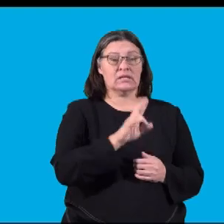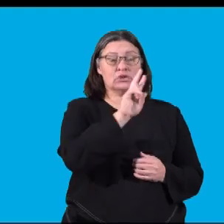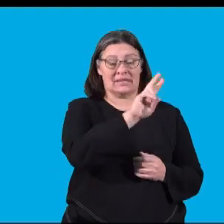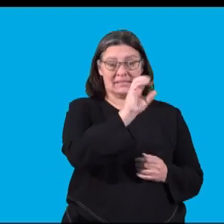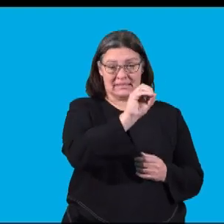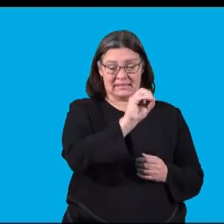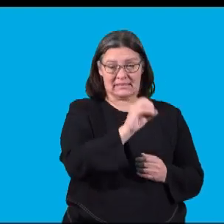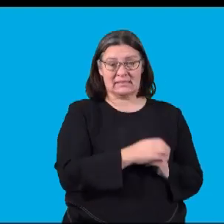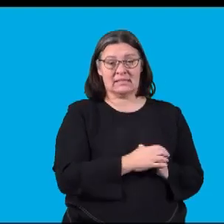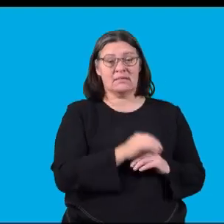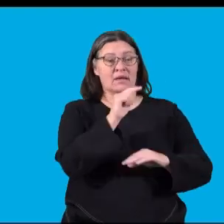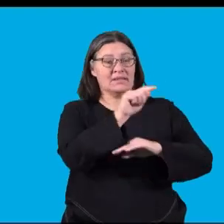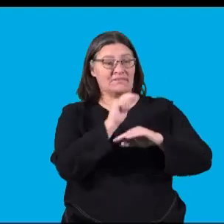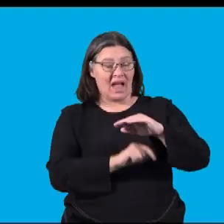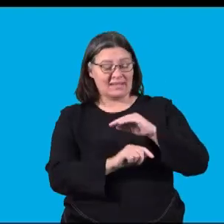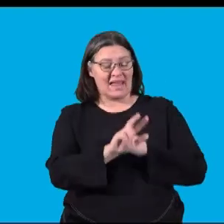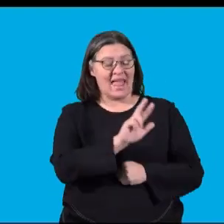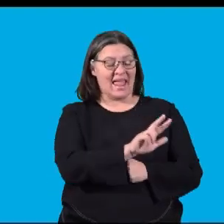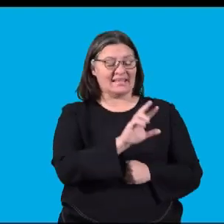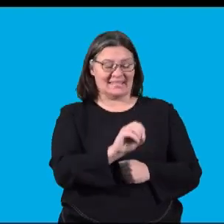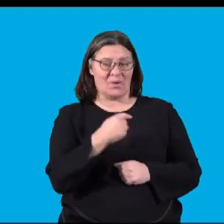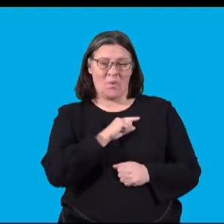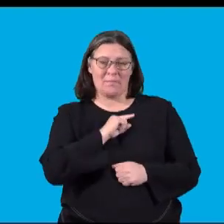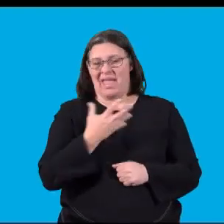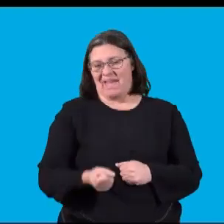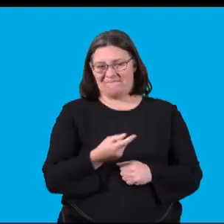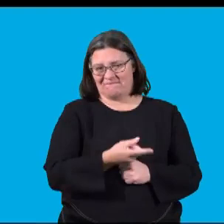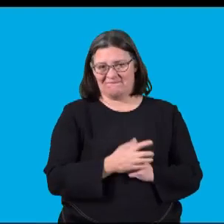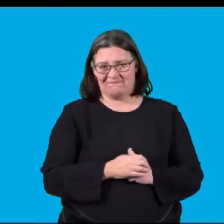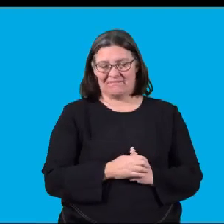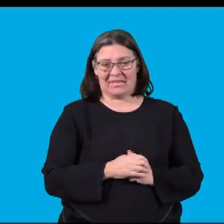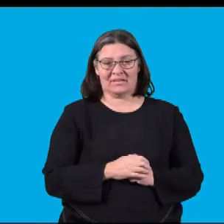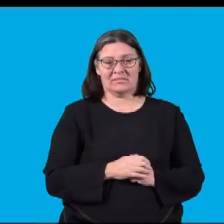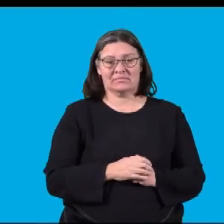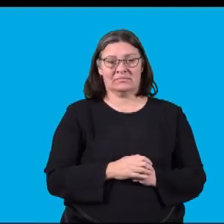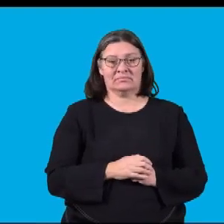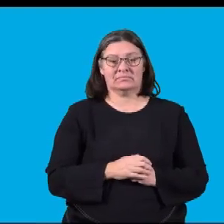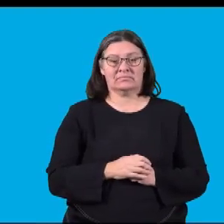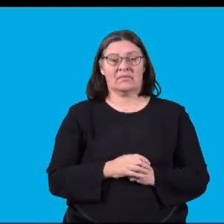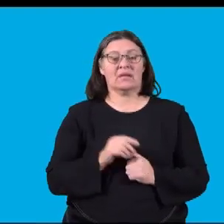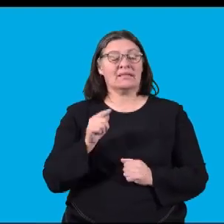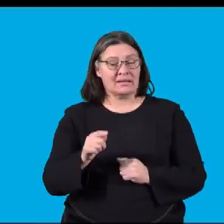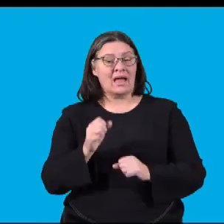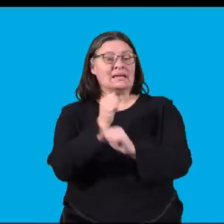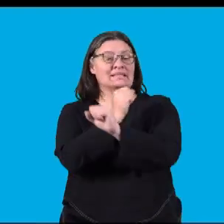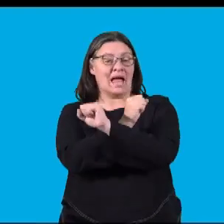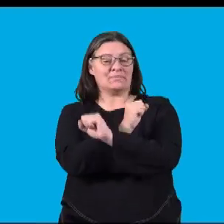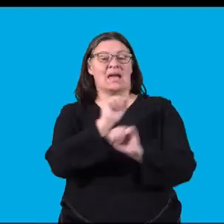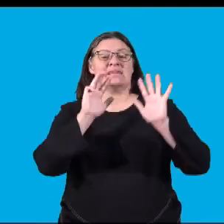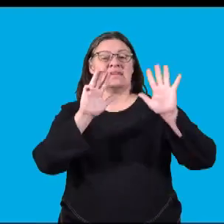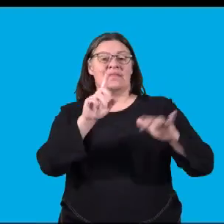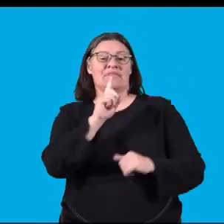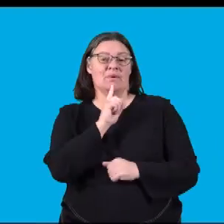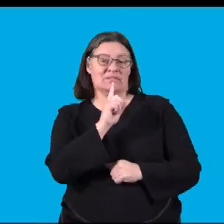is the 20, but what I have is the 80. Then I